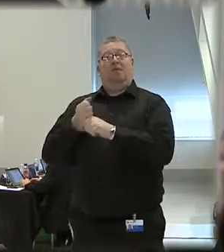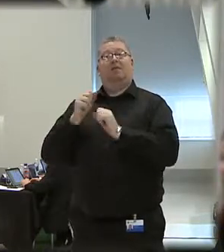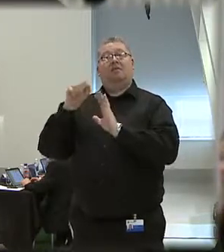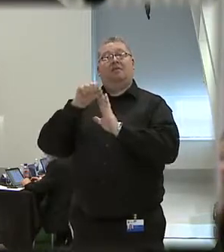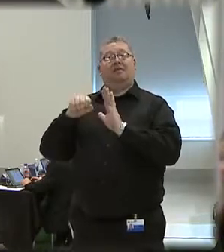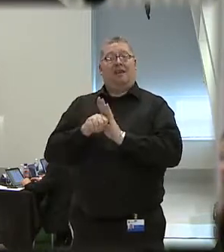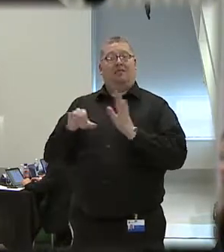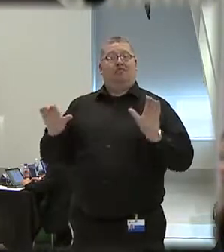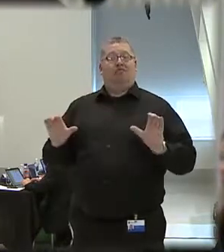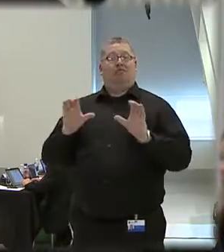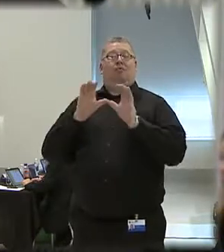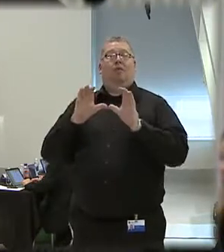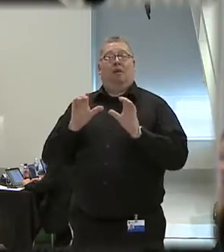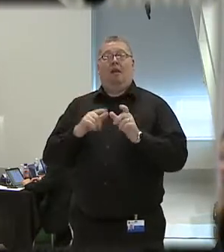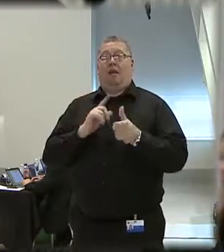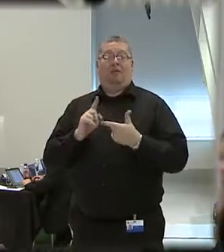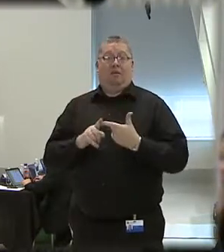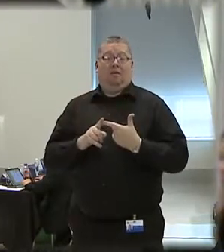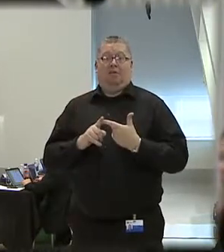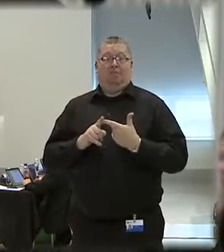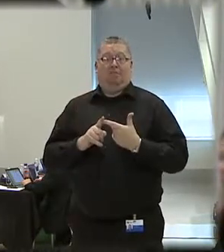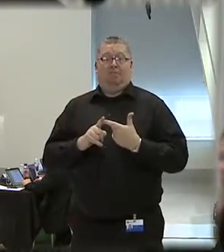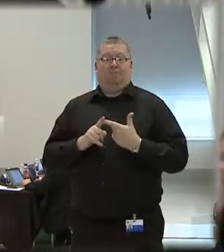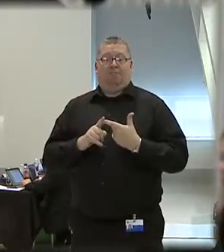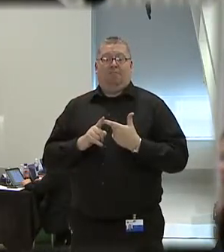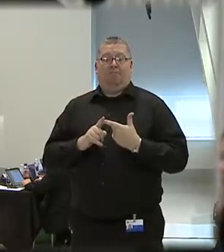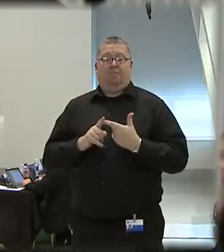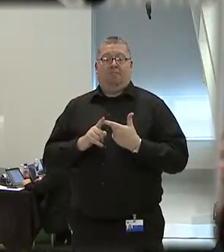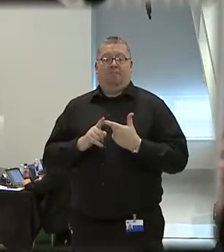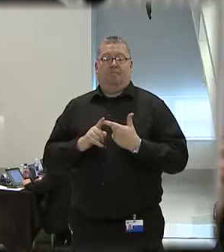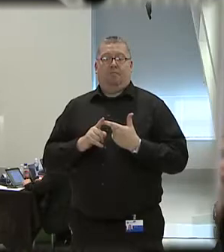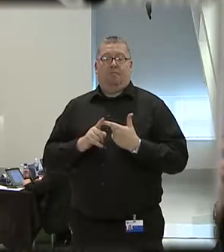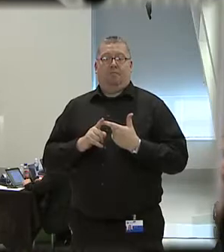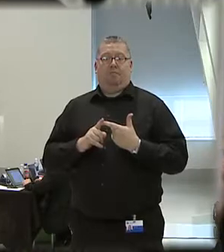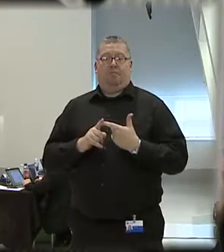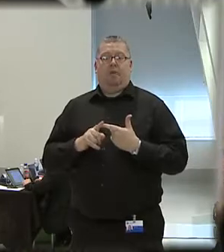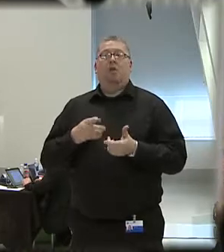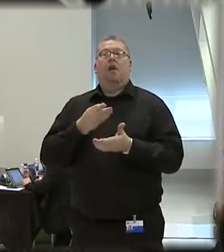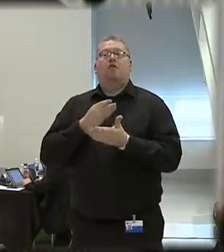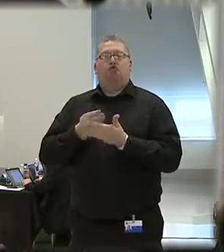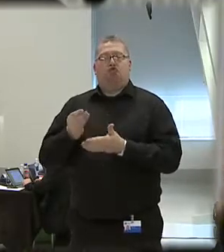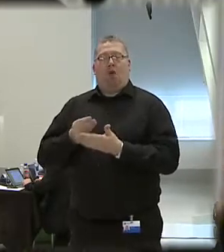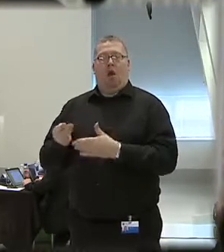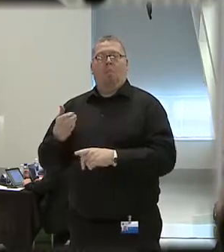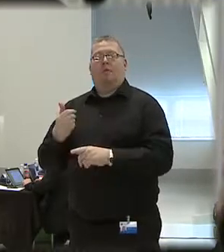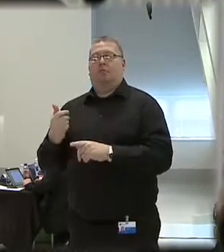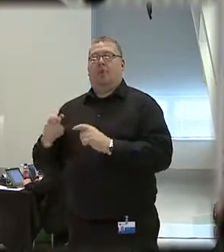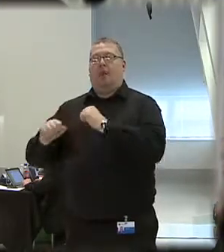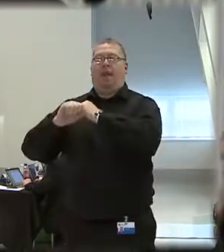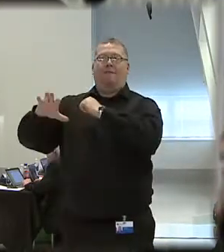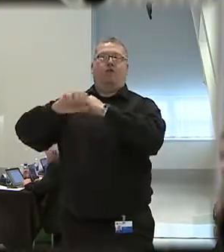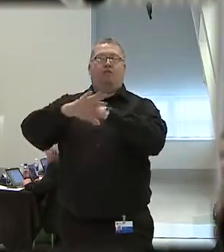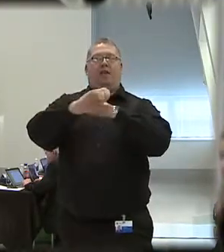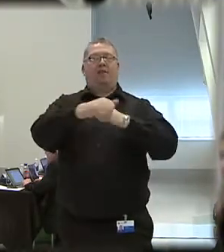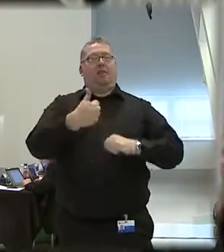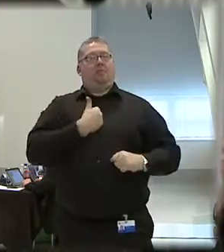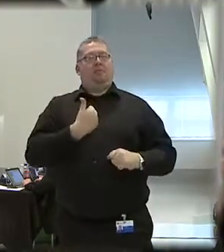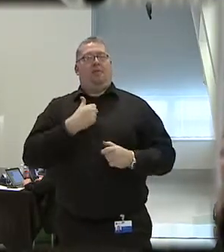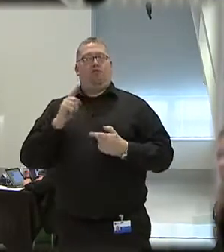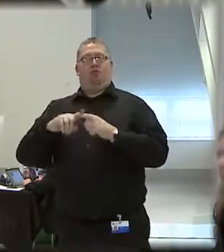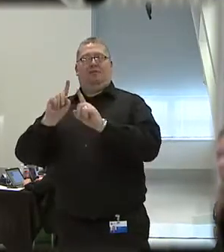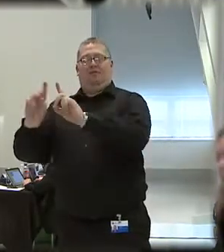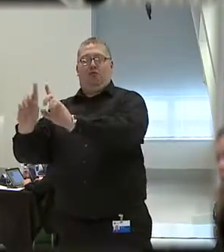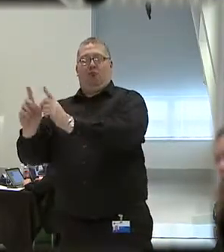statewide certification, then they shop themselves throughout the state to obtain employment. So that is the concern.